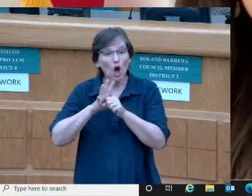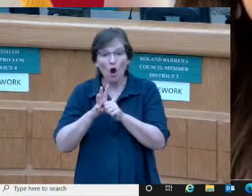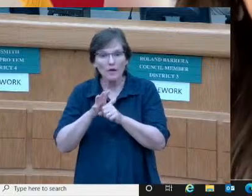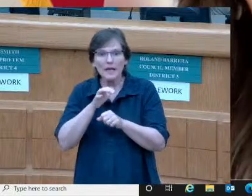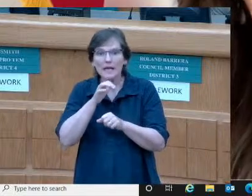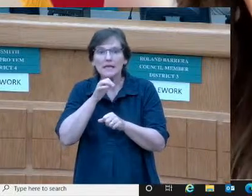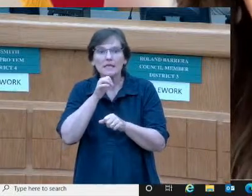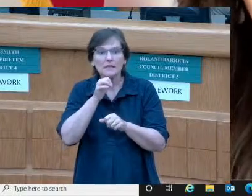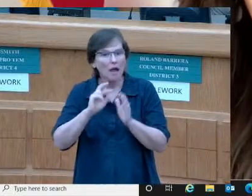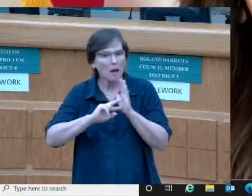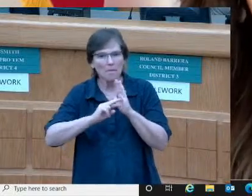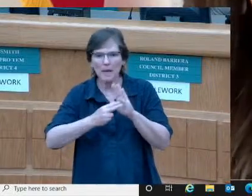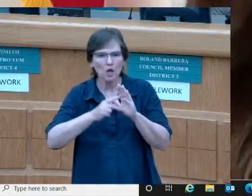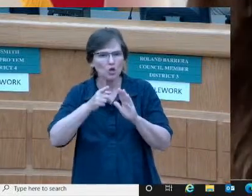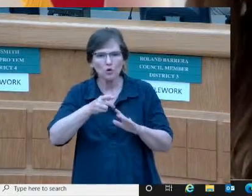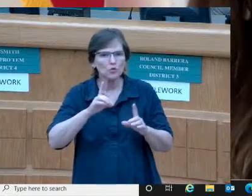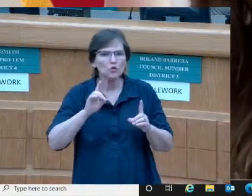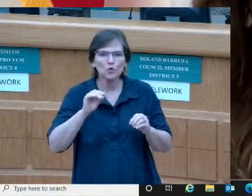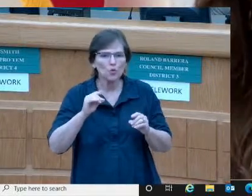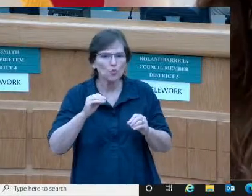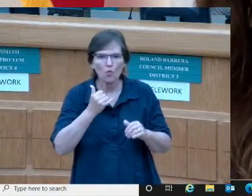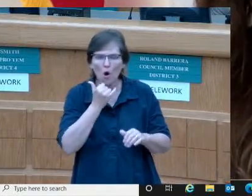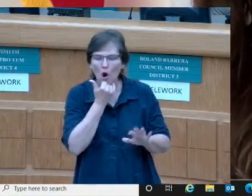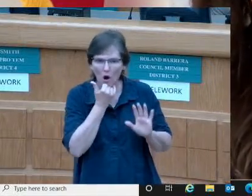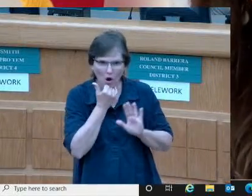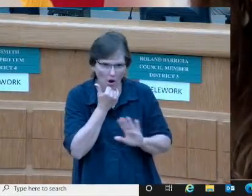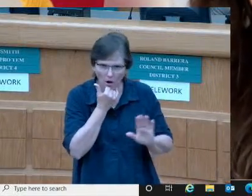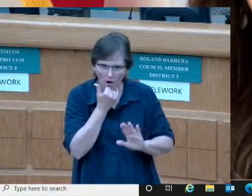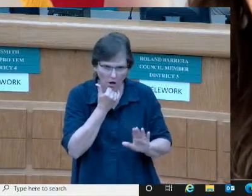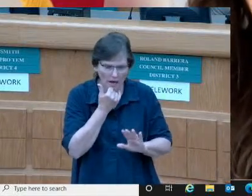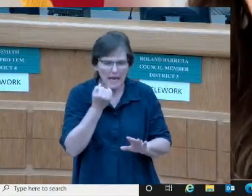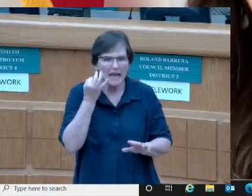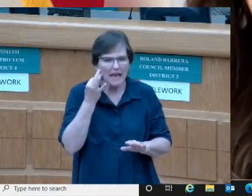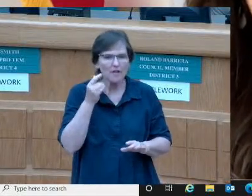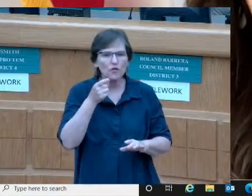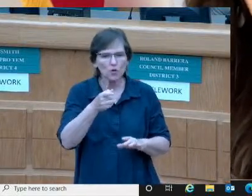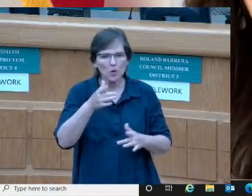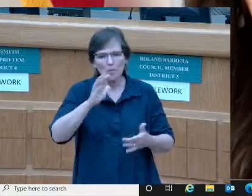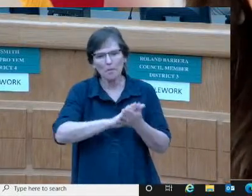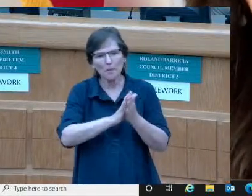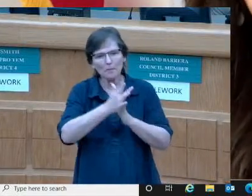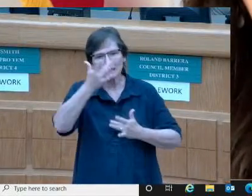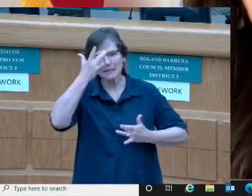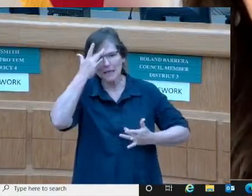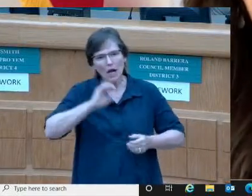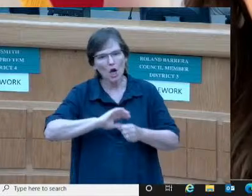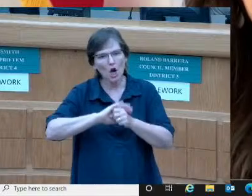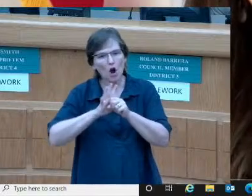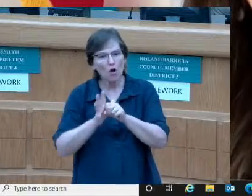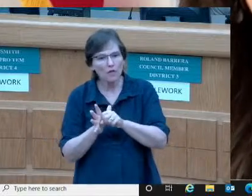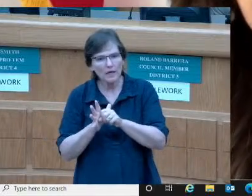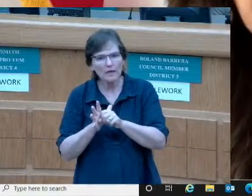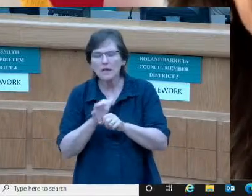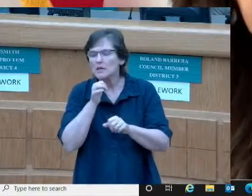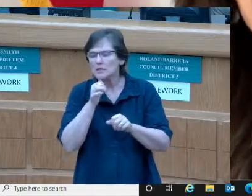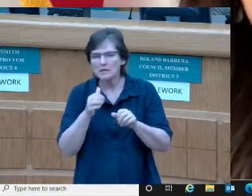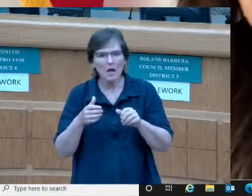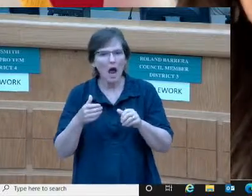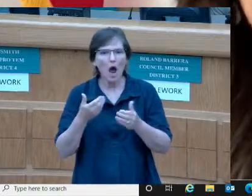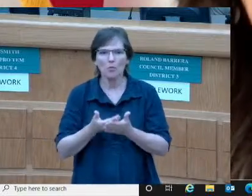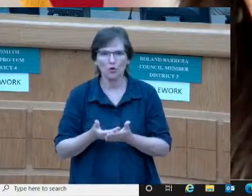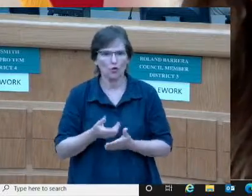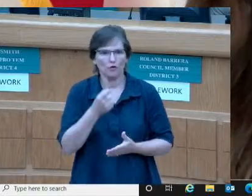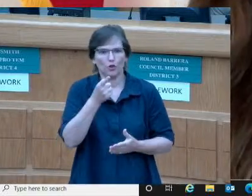done anything wrong. I want to repeat that. If you get COVID, it is not a sign necessarily